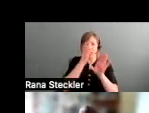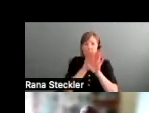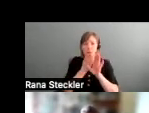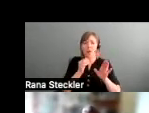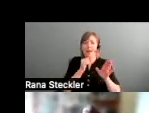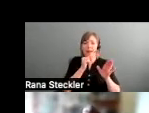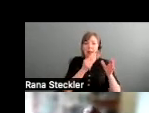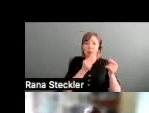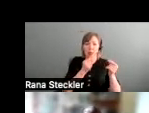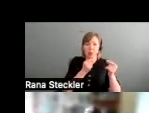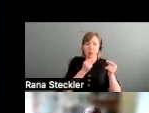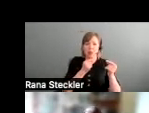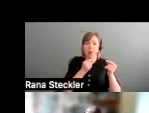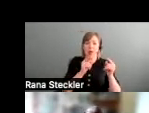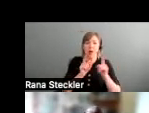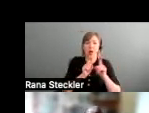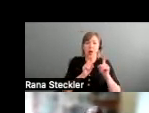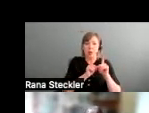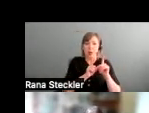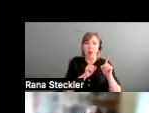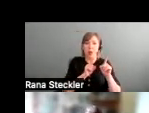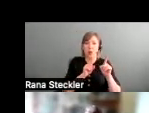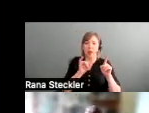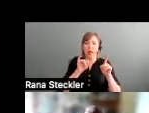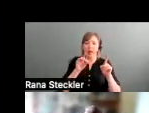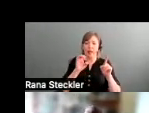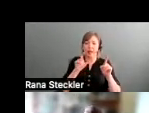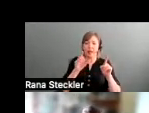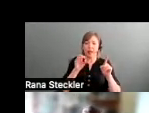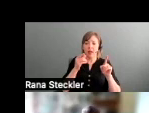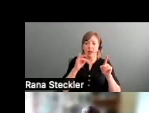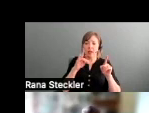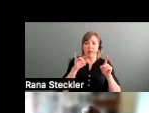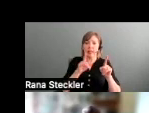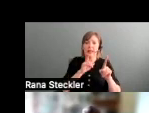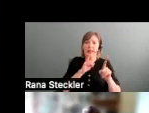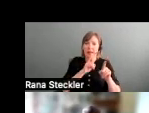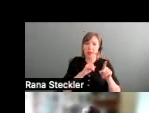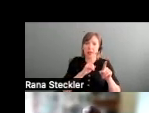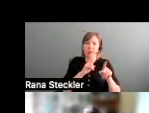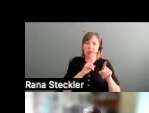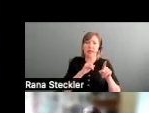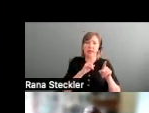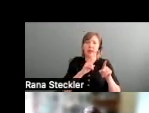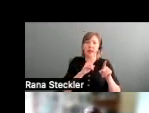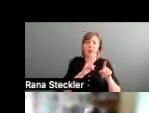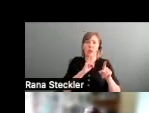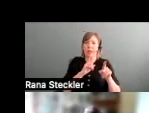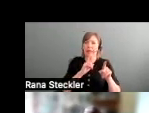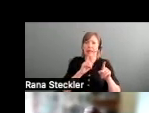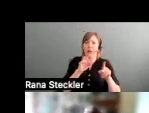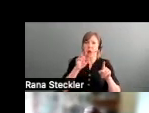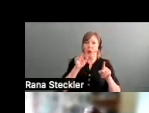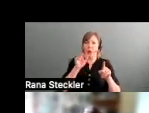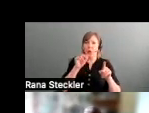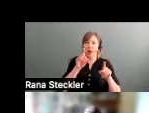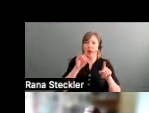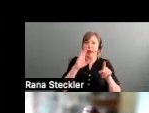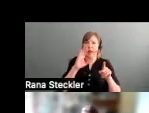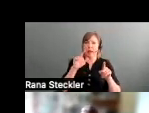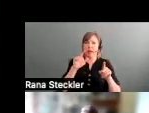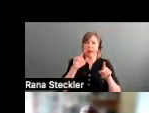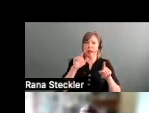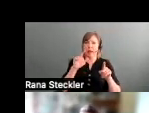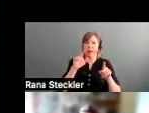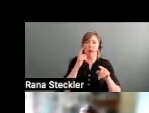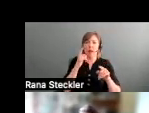do, and was also ideologically actually really radical, and